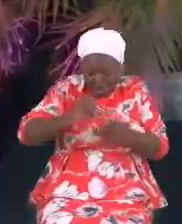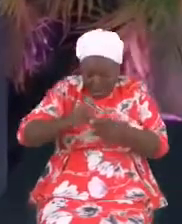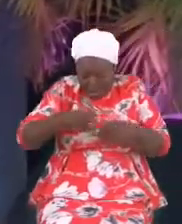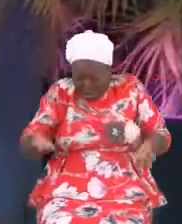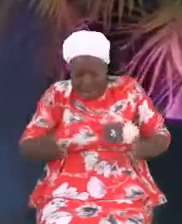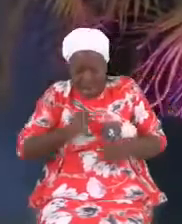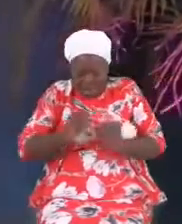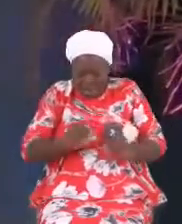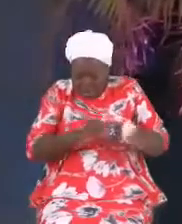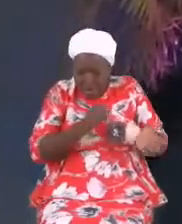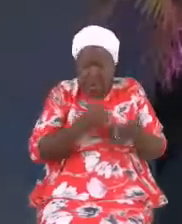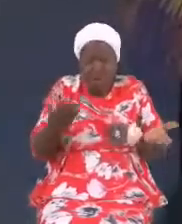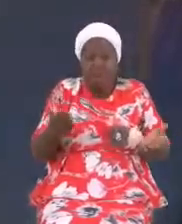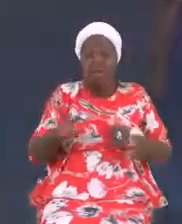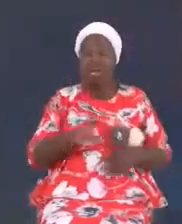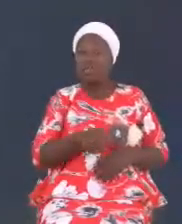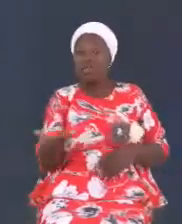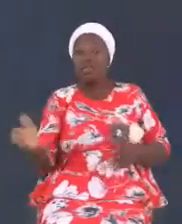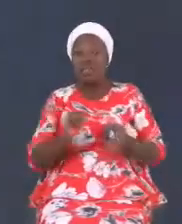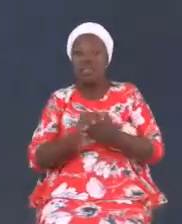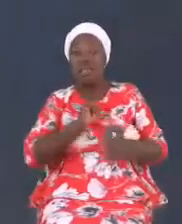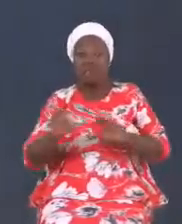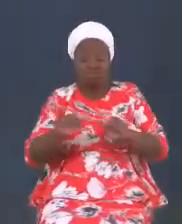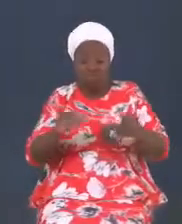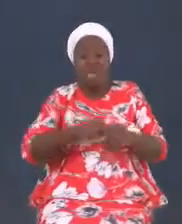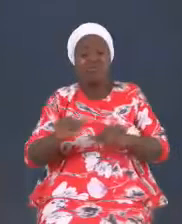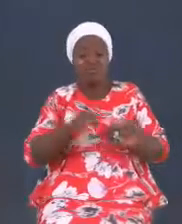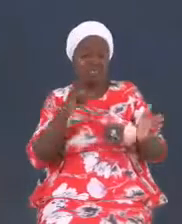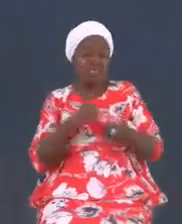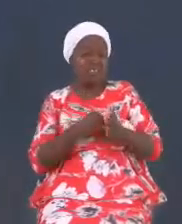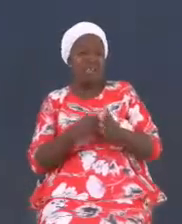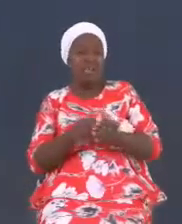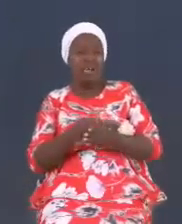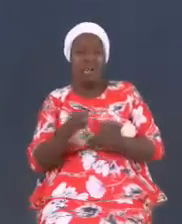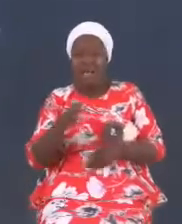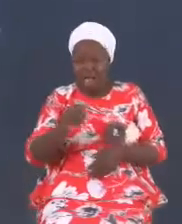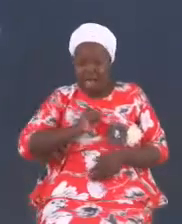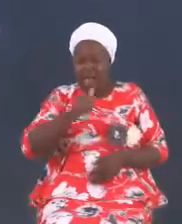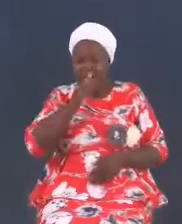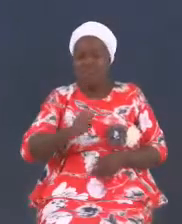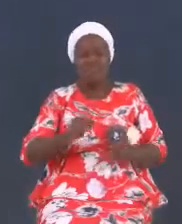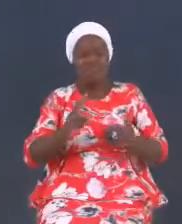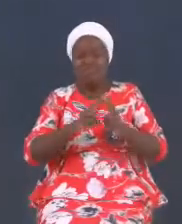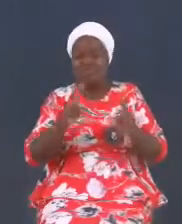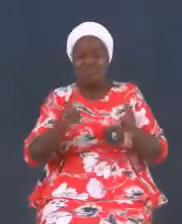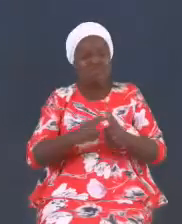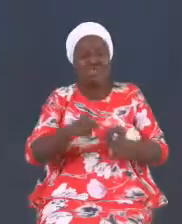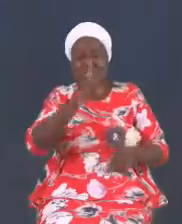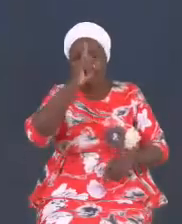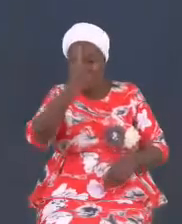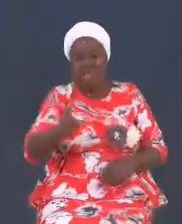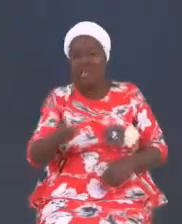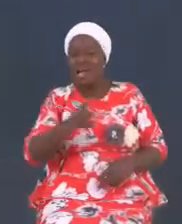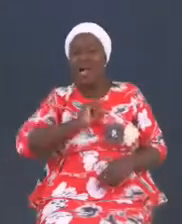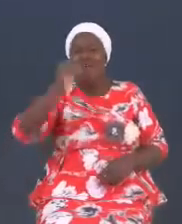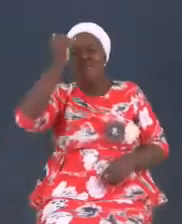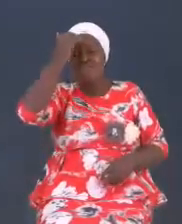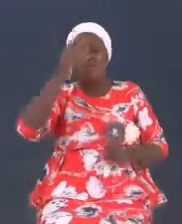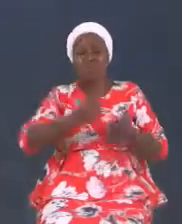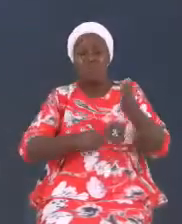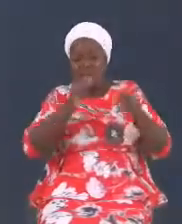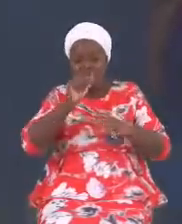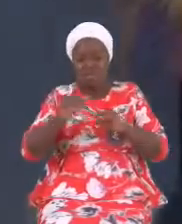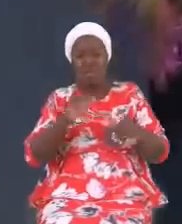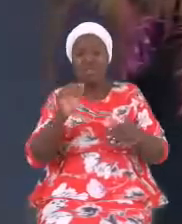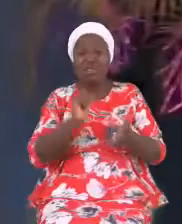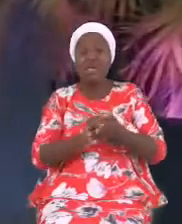And whatever is doable, I do. I'm so broad-minded that if a